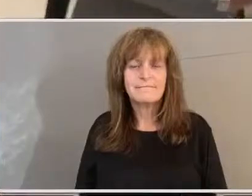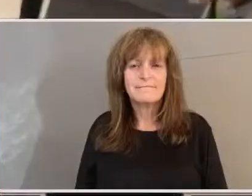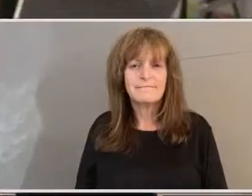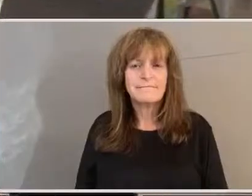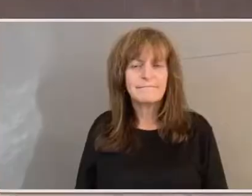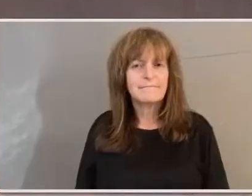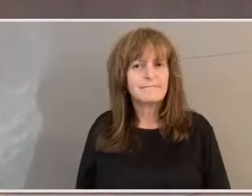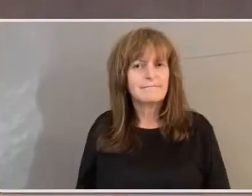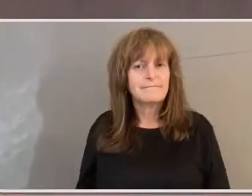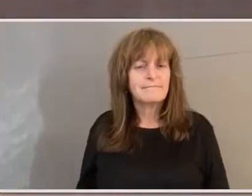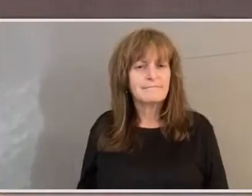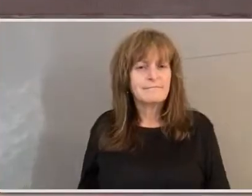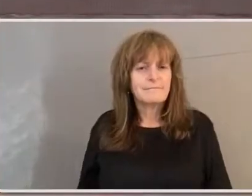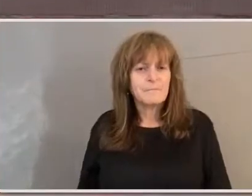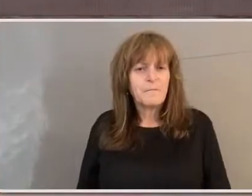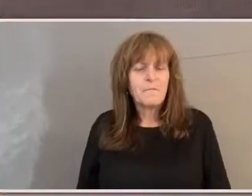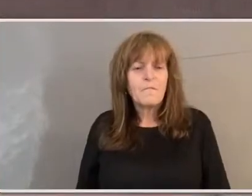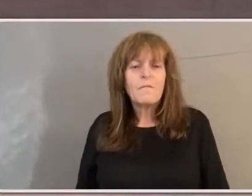Again, congratulations, Minister.